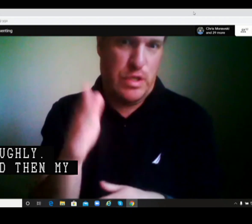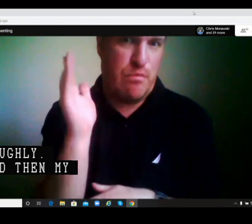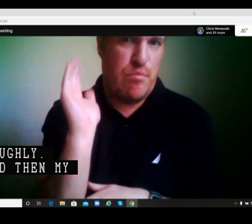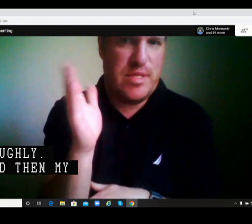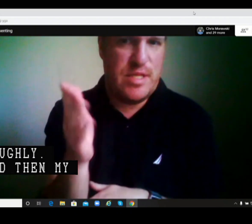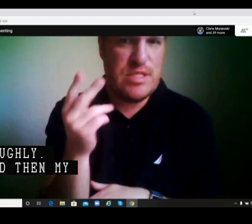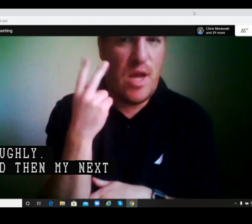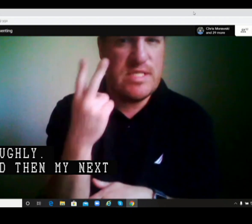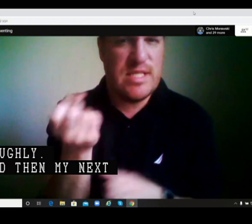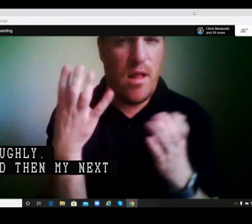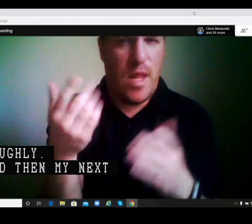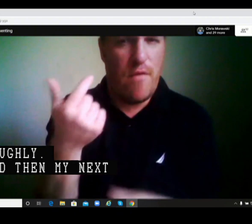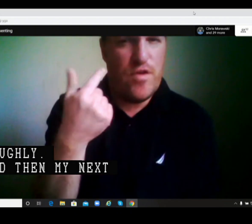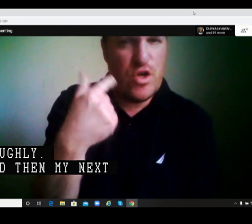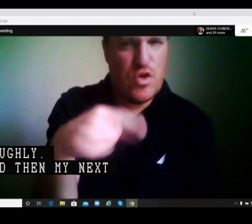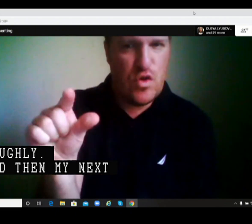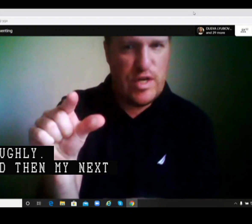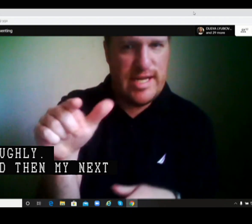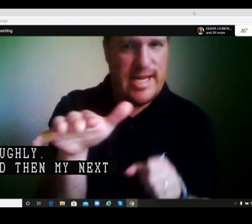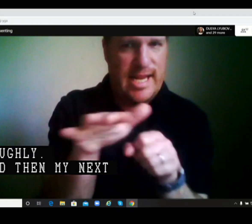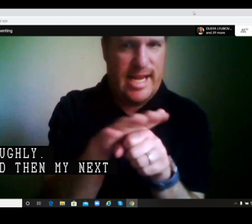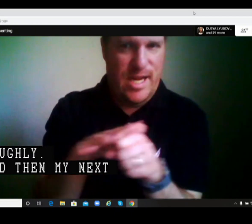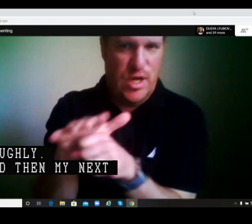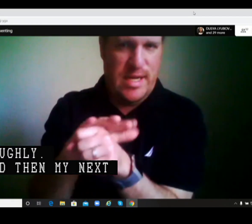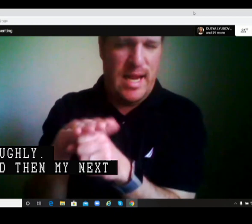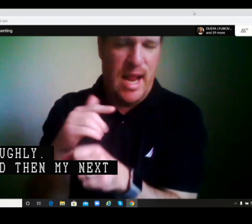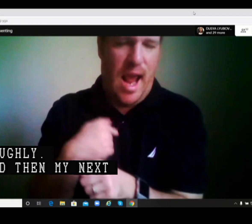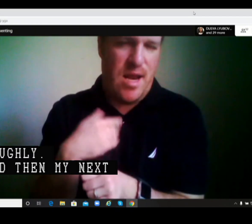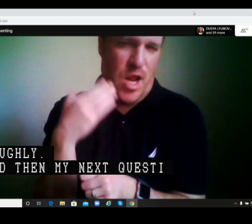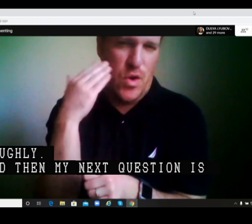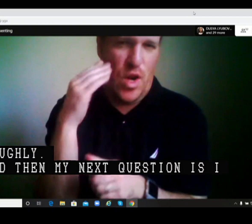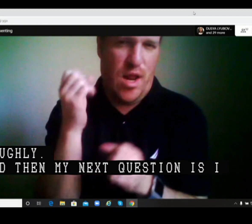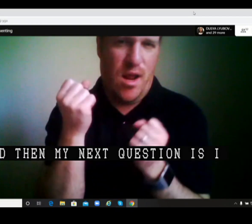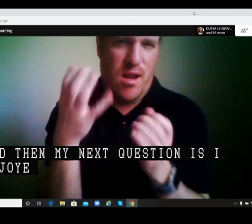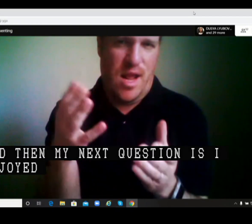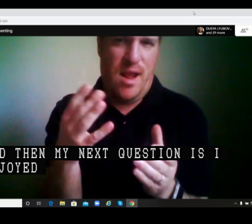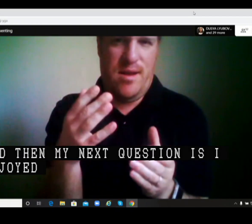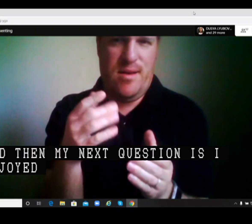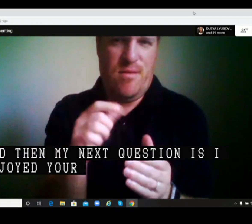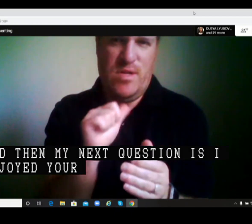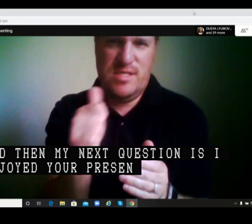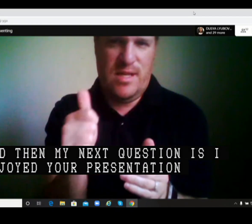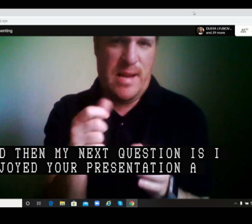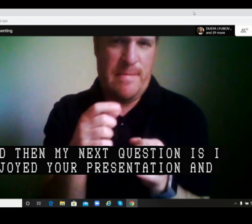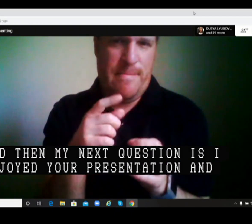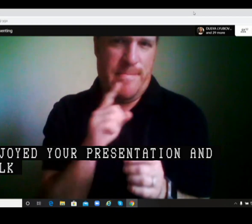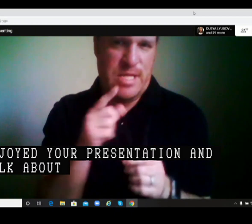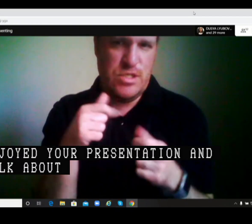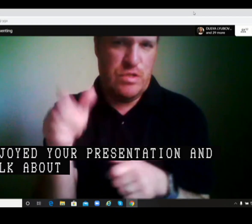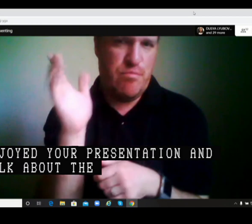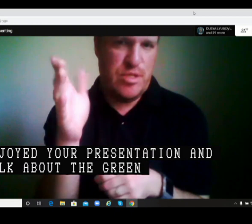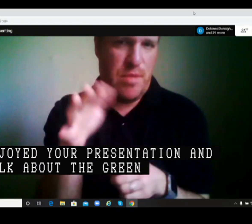is, I really enjoyed your presentation and the talk about the green areas.